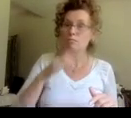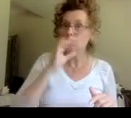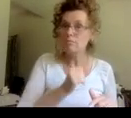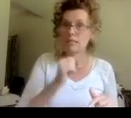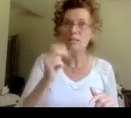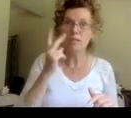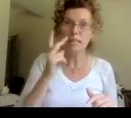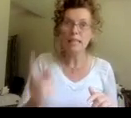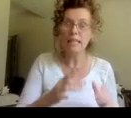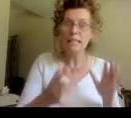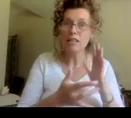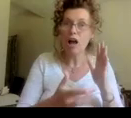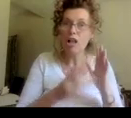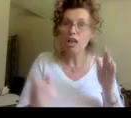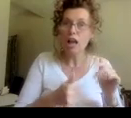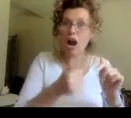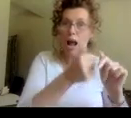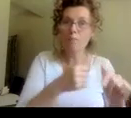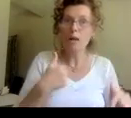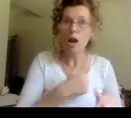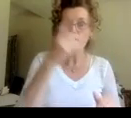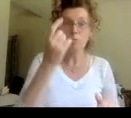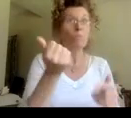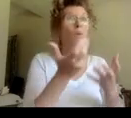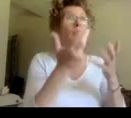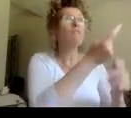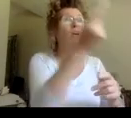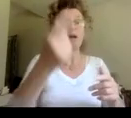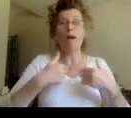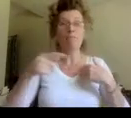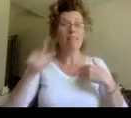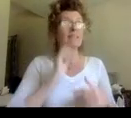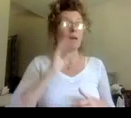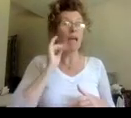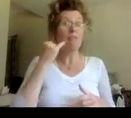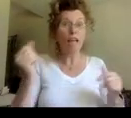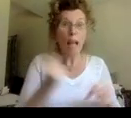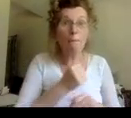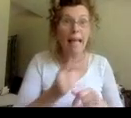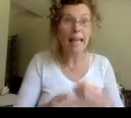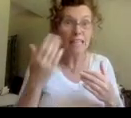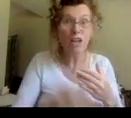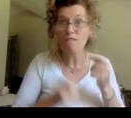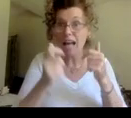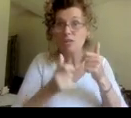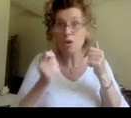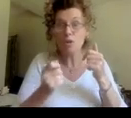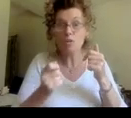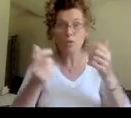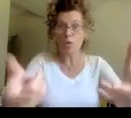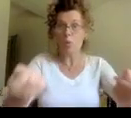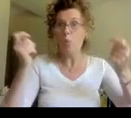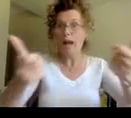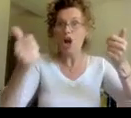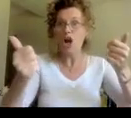with our dreams. Exactly. We want everybody to have this experience, right? And if we could make it easier, faster, and quicker. When she got involved, it was a course